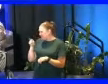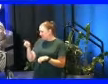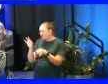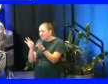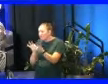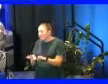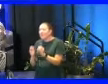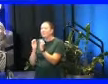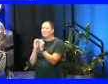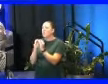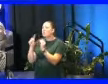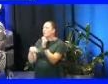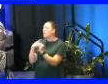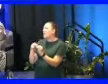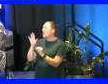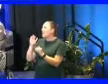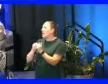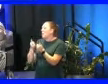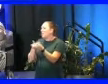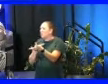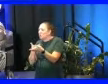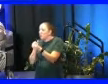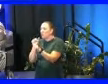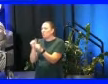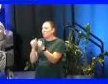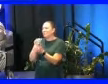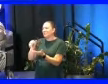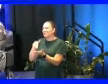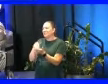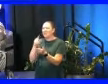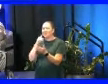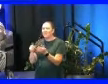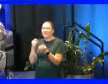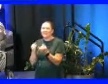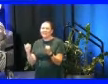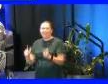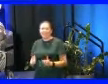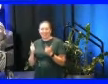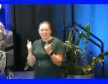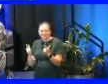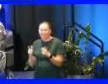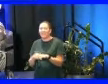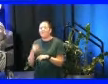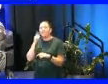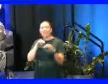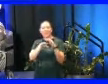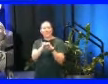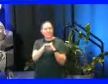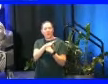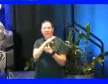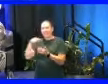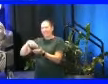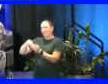a little bit more about how you worked with your local Center for Independent Living to obtain both accessible and